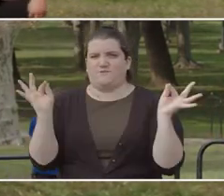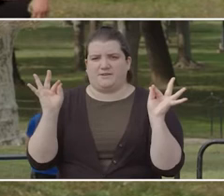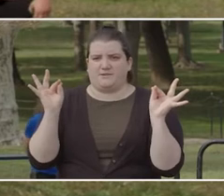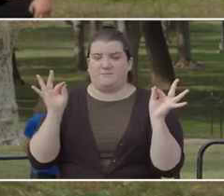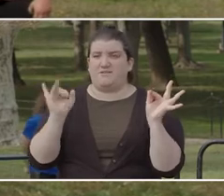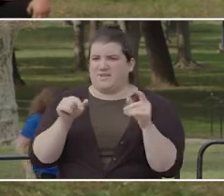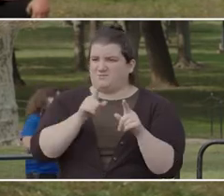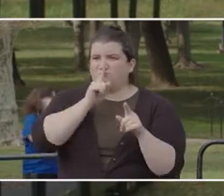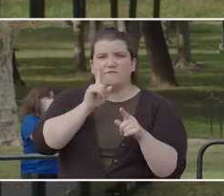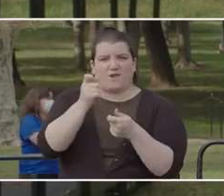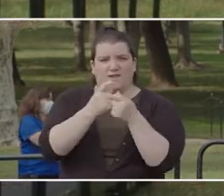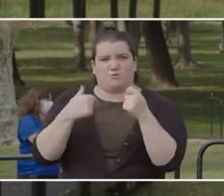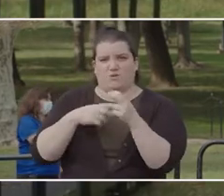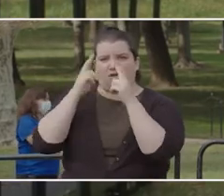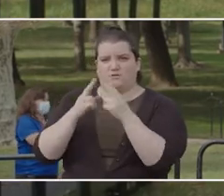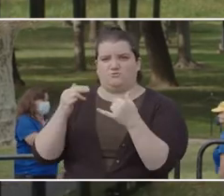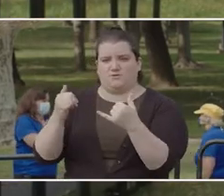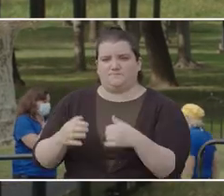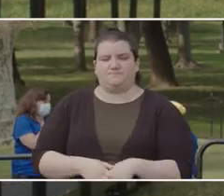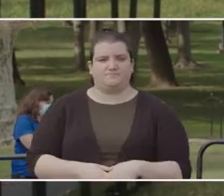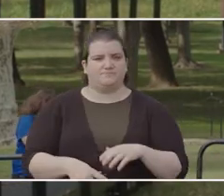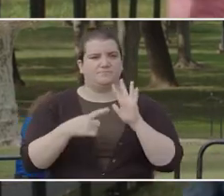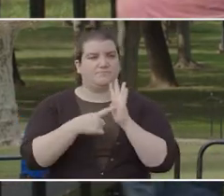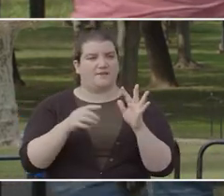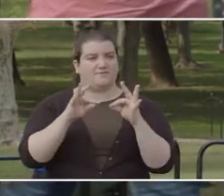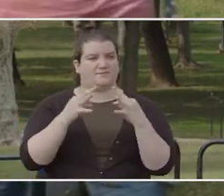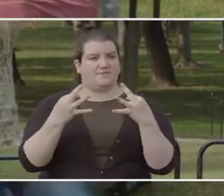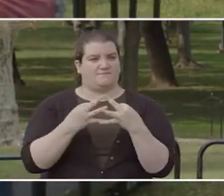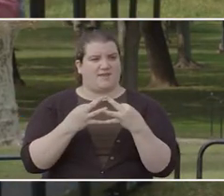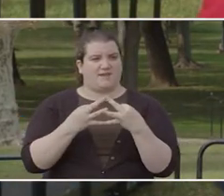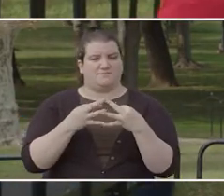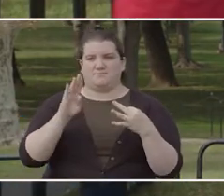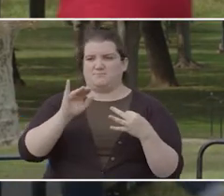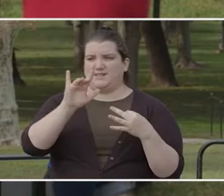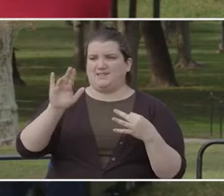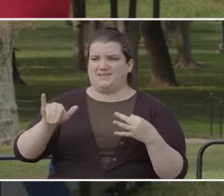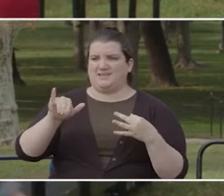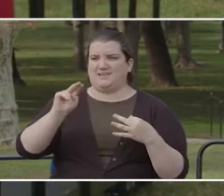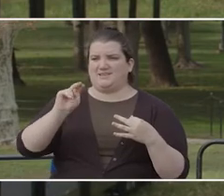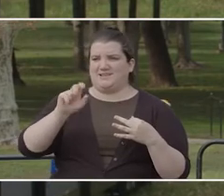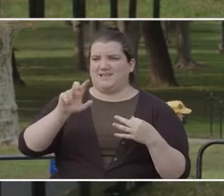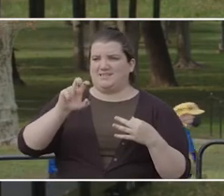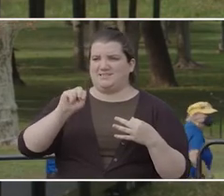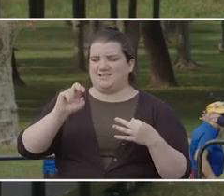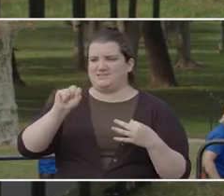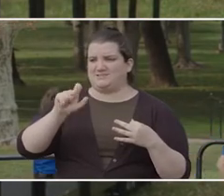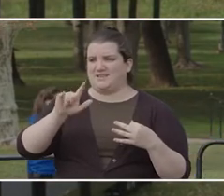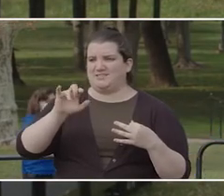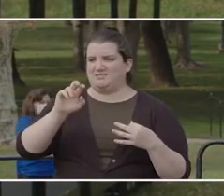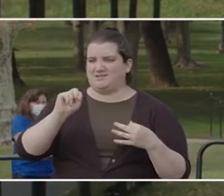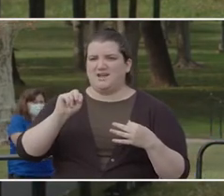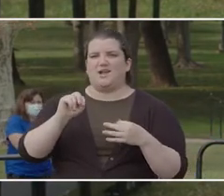and welcome home. On behalf of the family, Billy Leland Seagraves, United States Marine